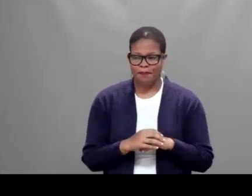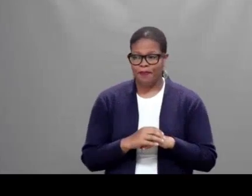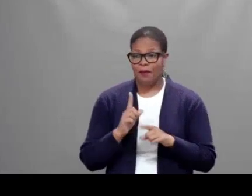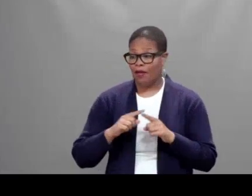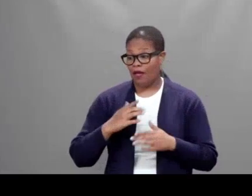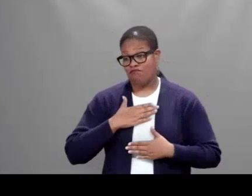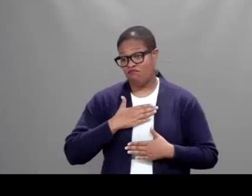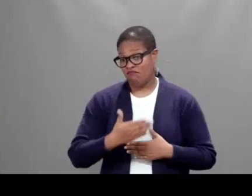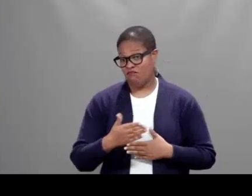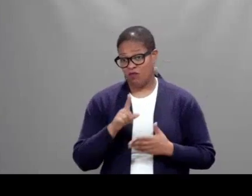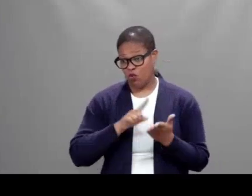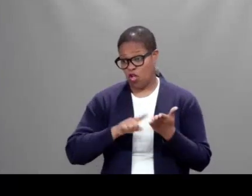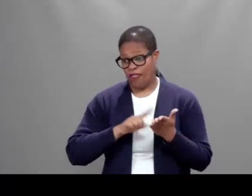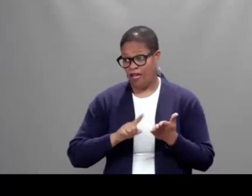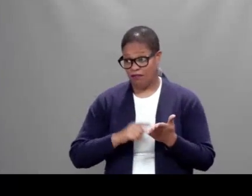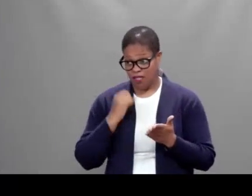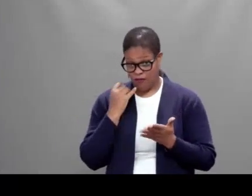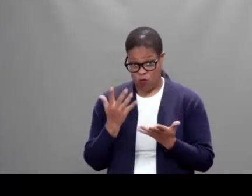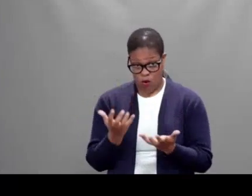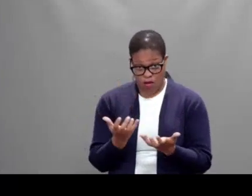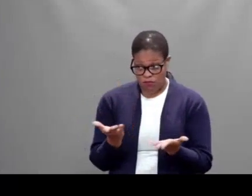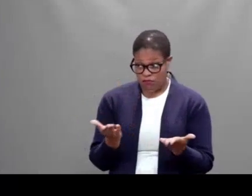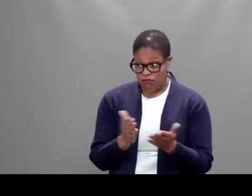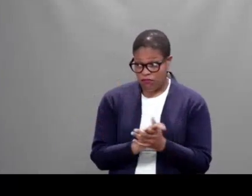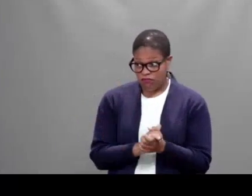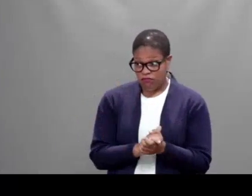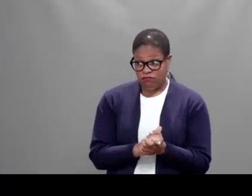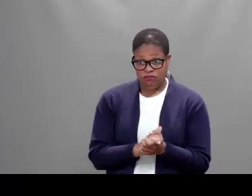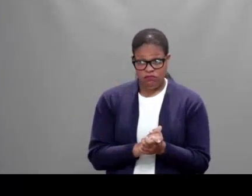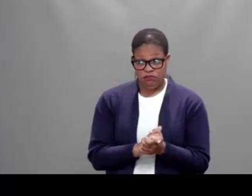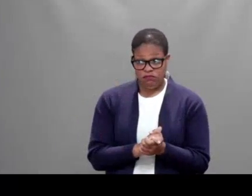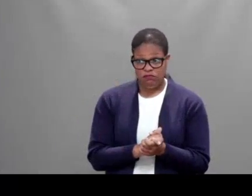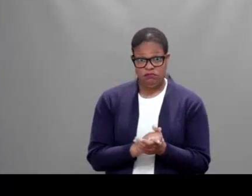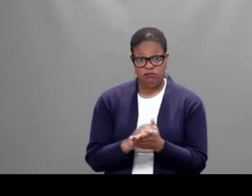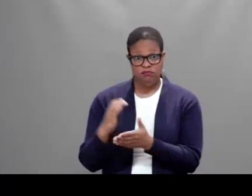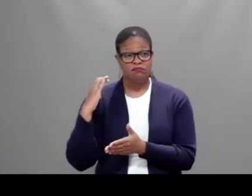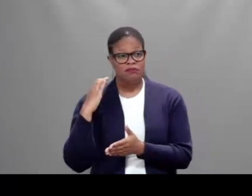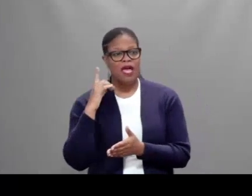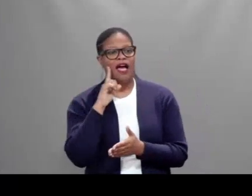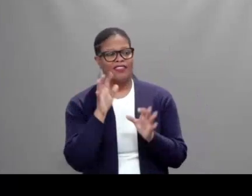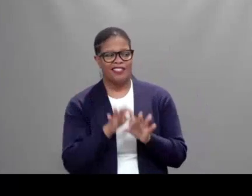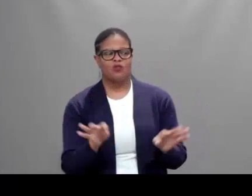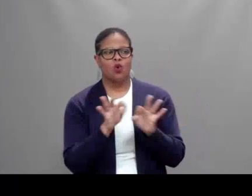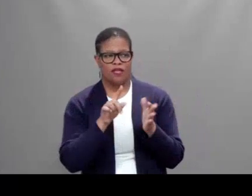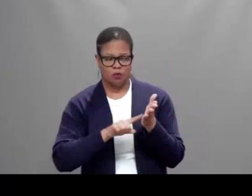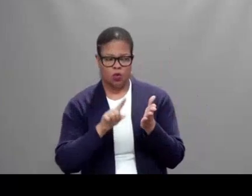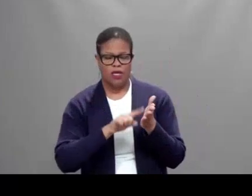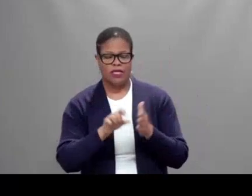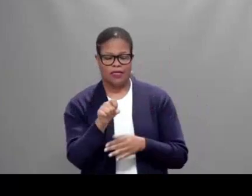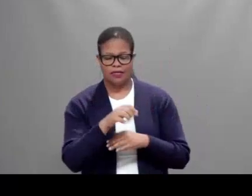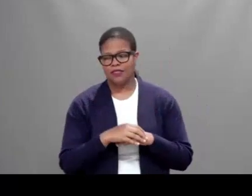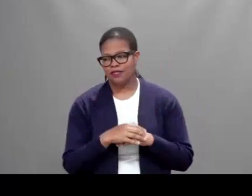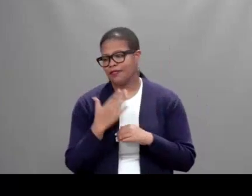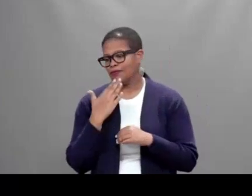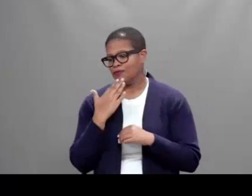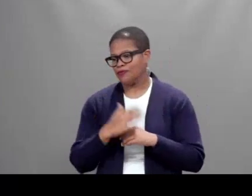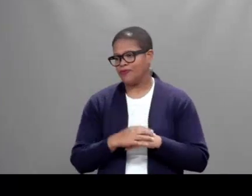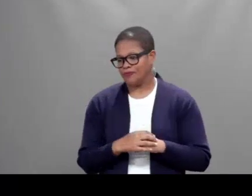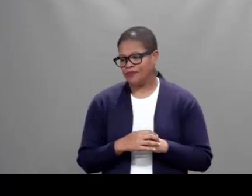But I'm happy to look at that if that's what you would like. I think it's worth exploring, for sure. Thank you.